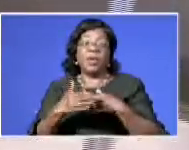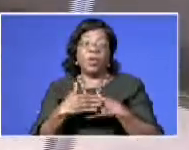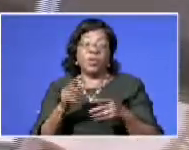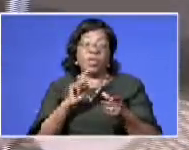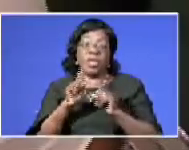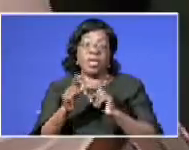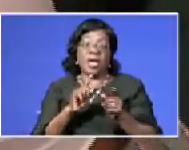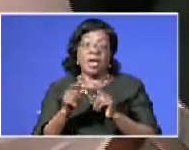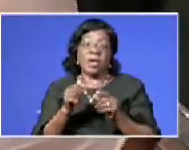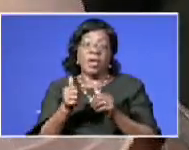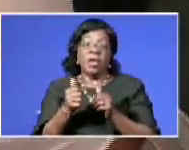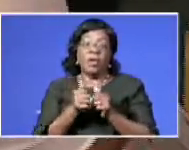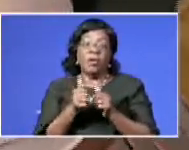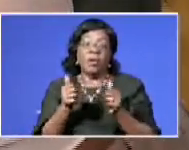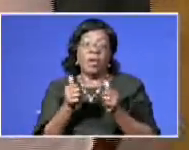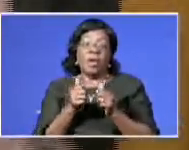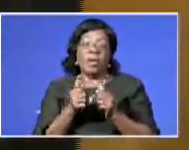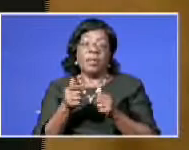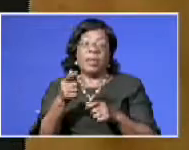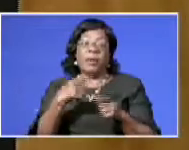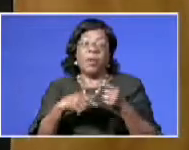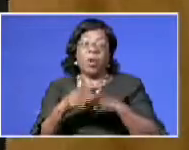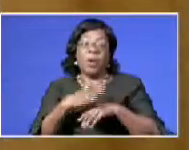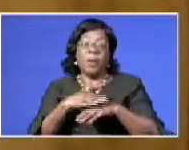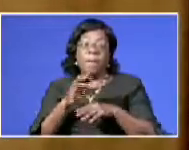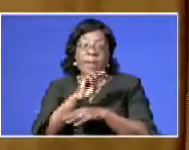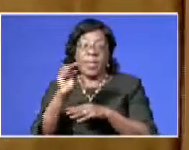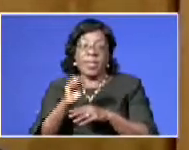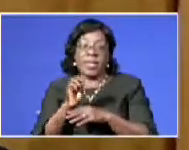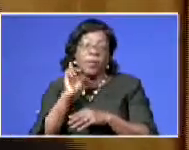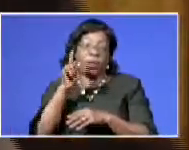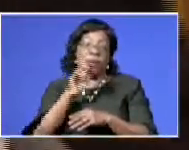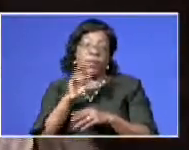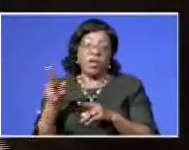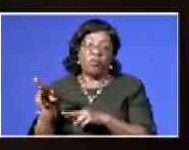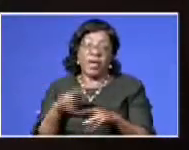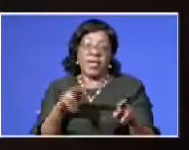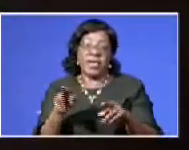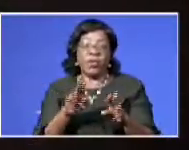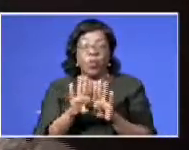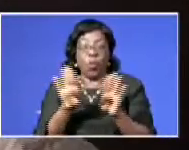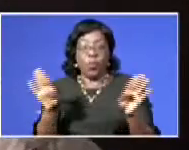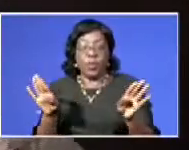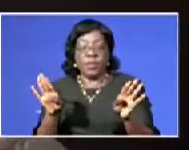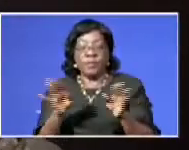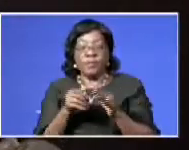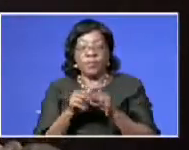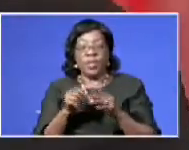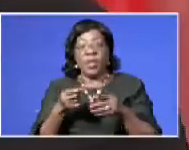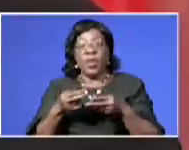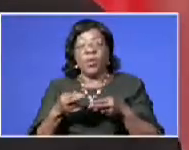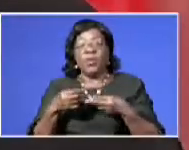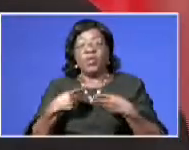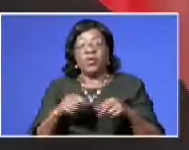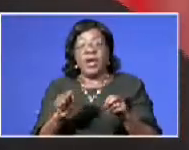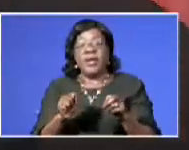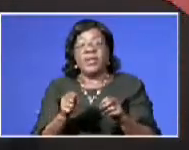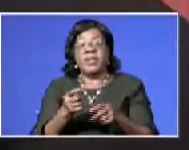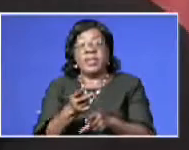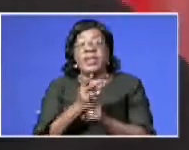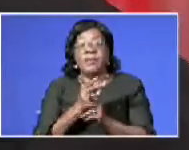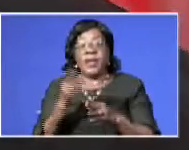regular patrons and ensure them that come Monday, they will be ready to go. In terms of trying to keep in touch with your